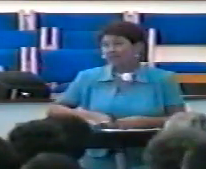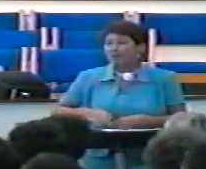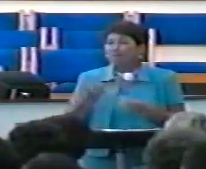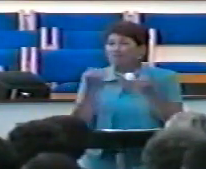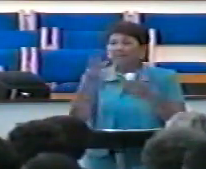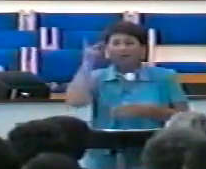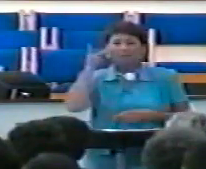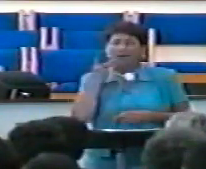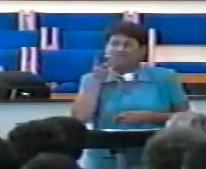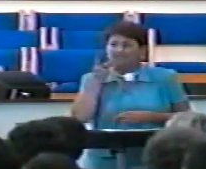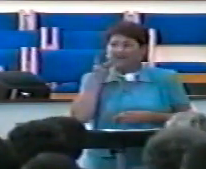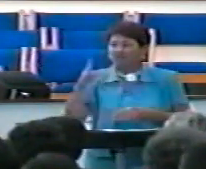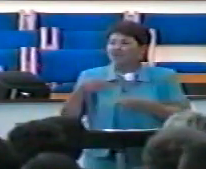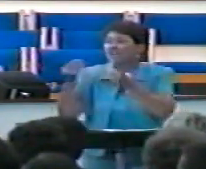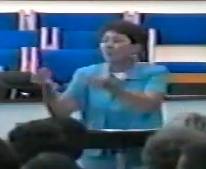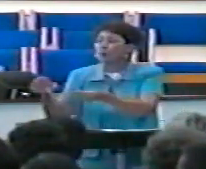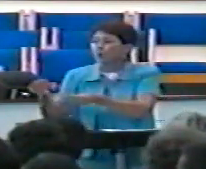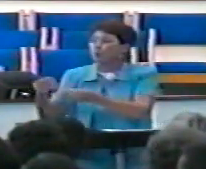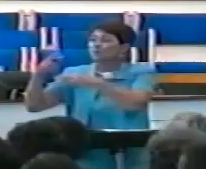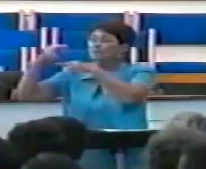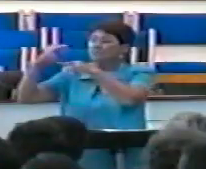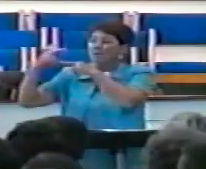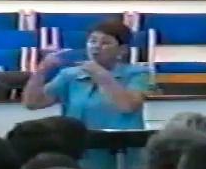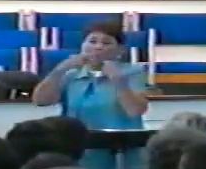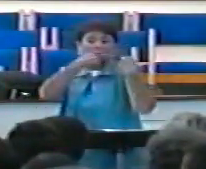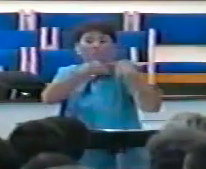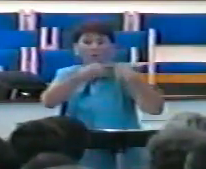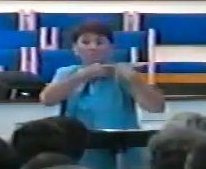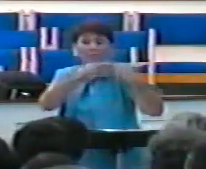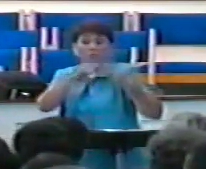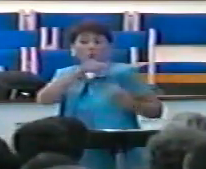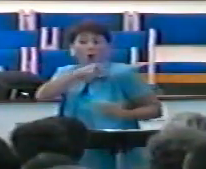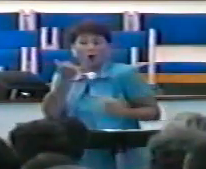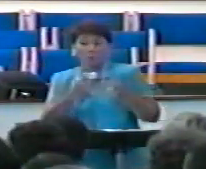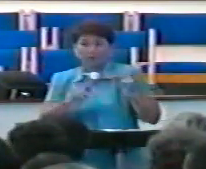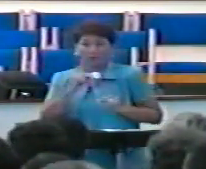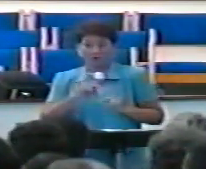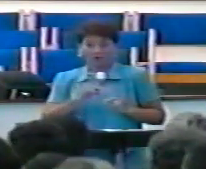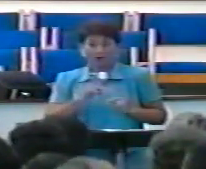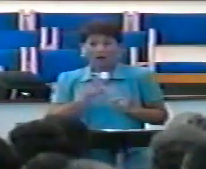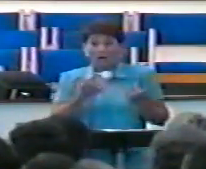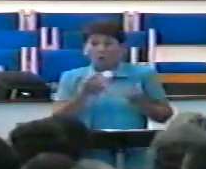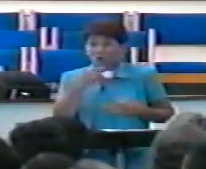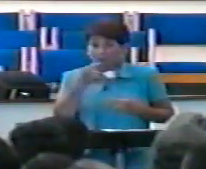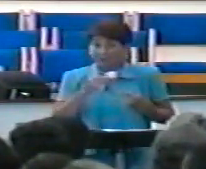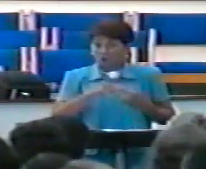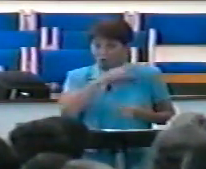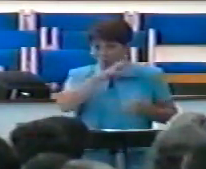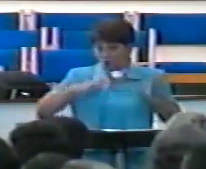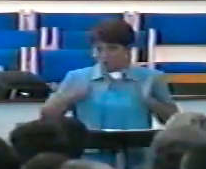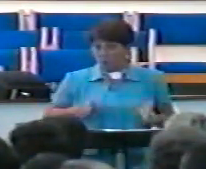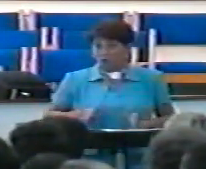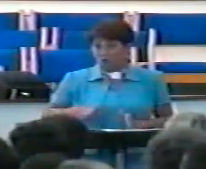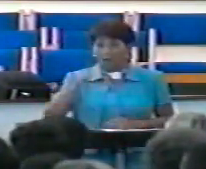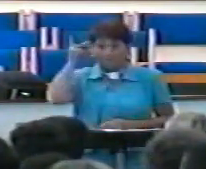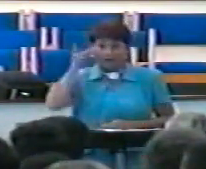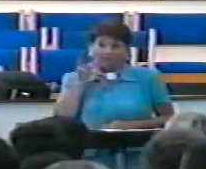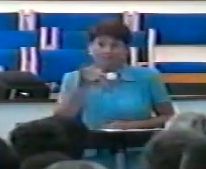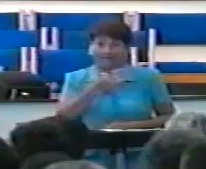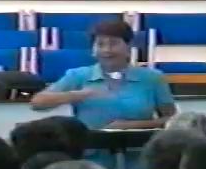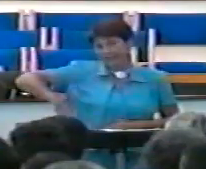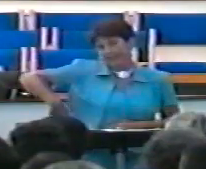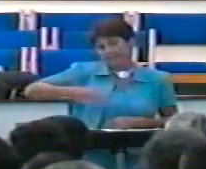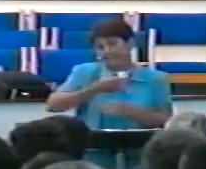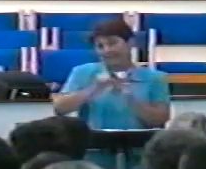else. I want to say something this morning to Christian parents. I also want to say the same thing to unsaved fathers here this morning.